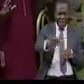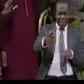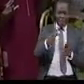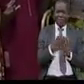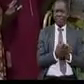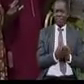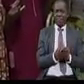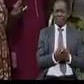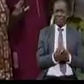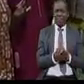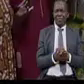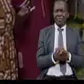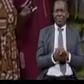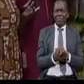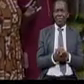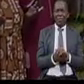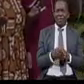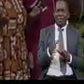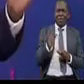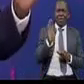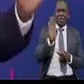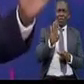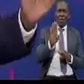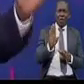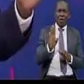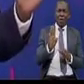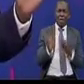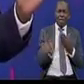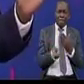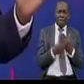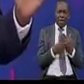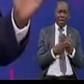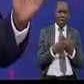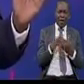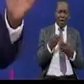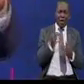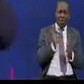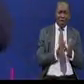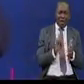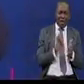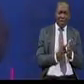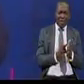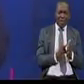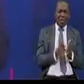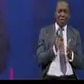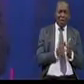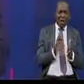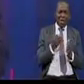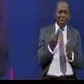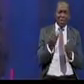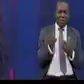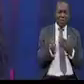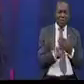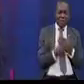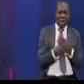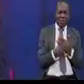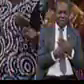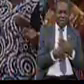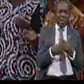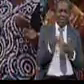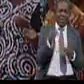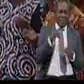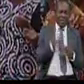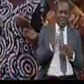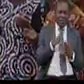Your bank of account of the bank of heaven in your life no more